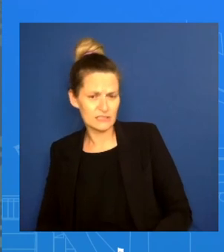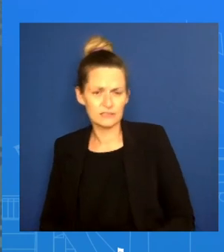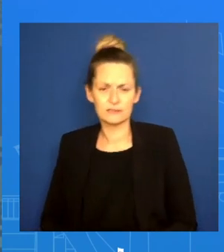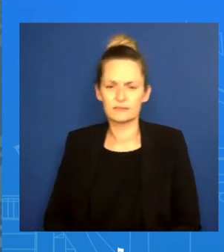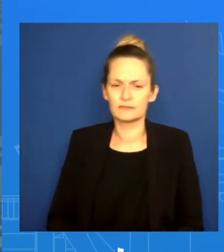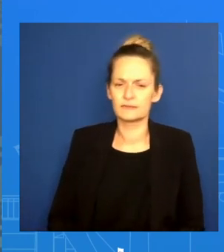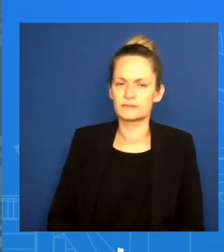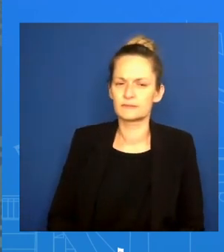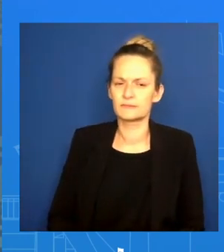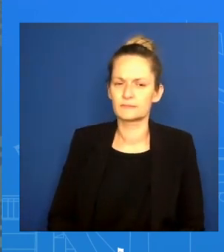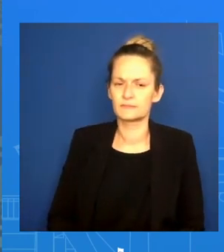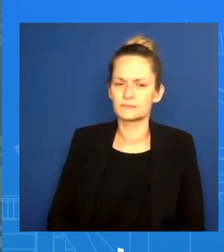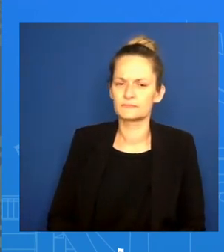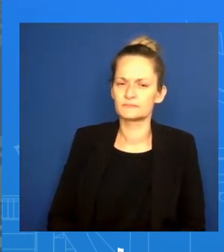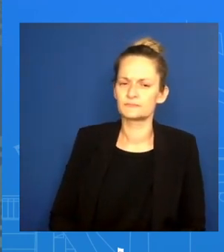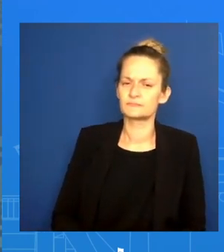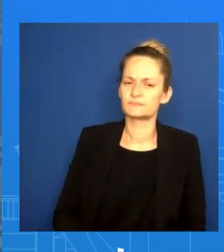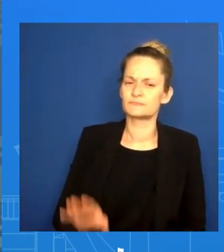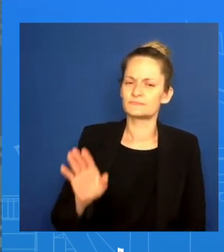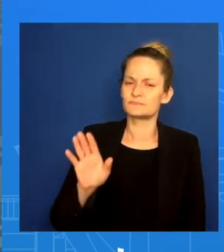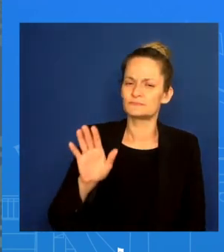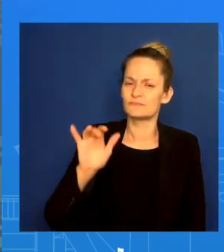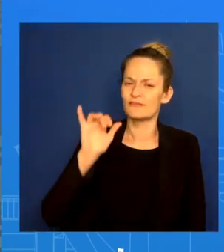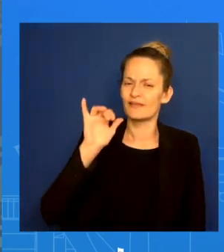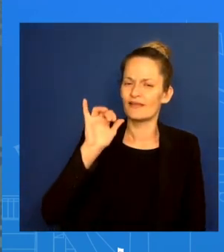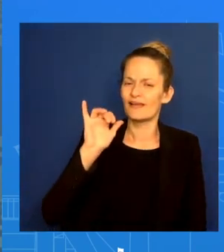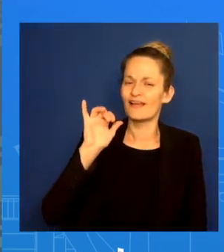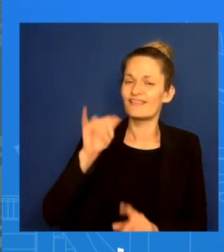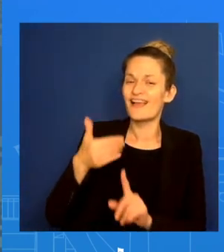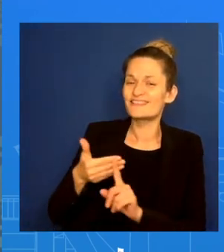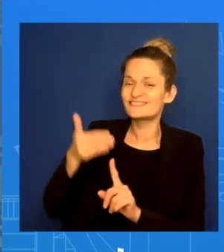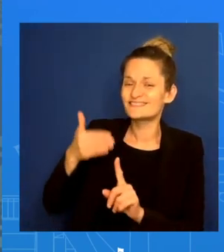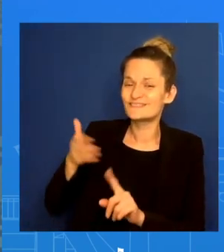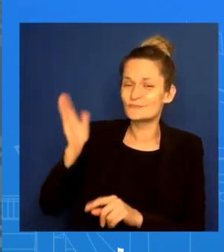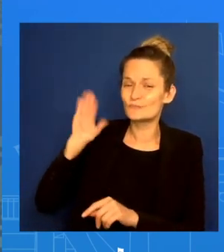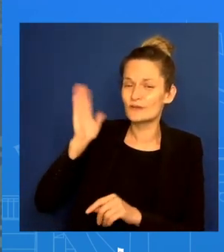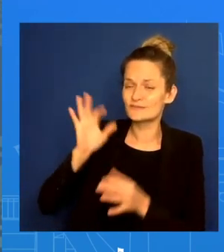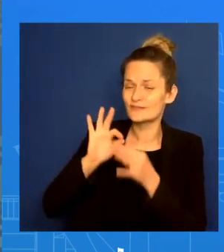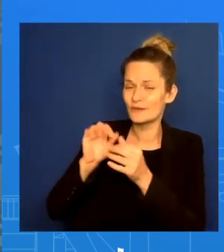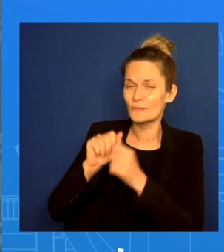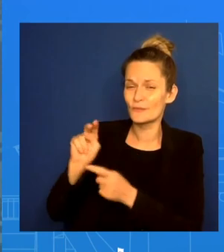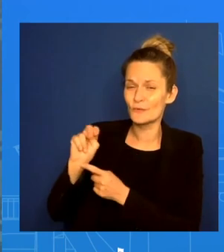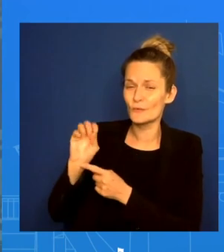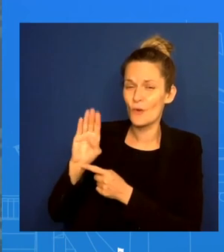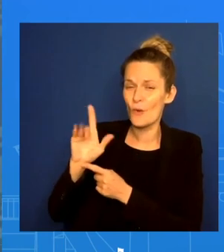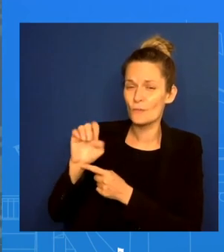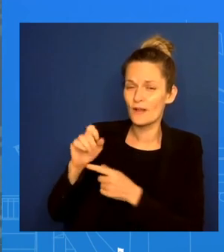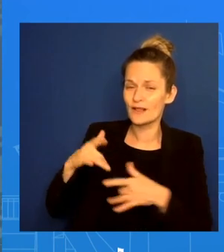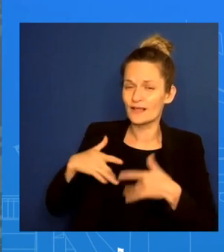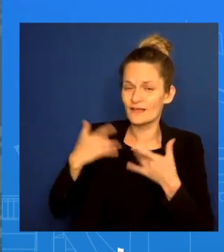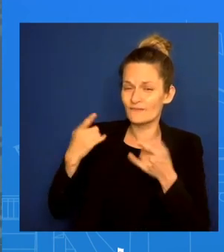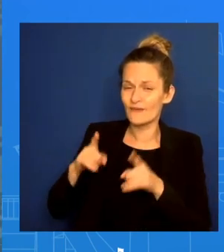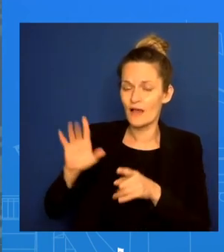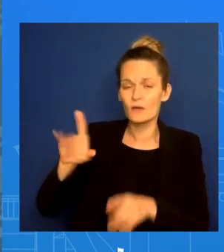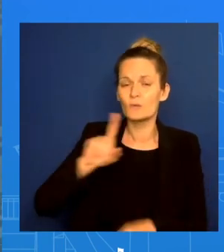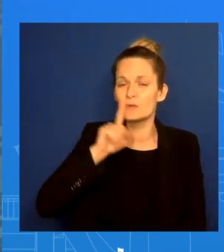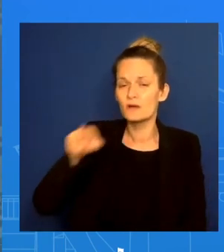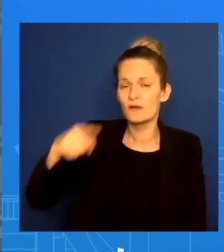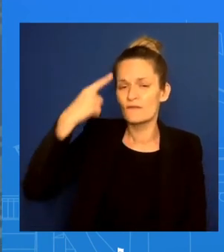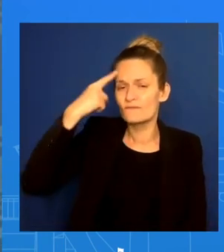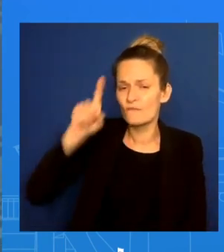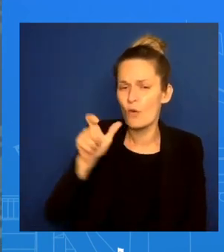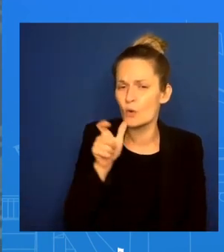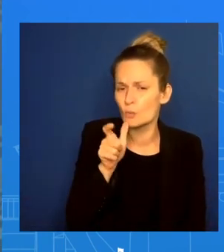law enforcement, which was the Noble event that happened on Monday, look, you know, the president has spoken many times